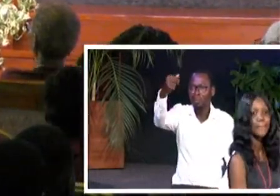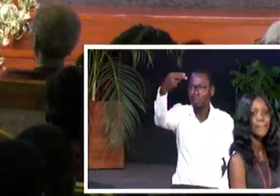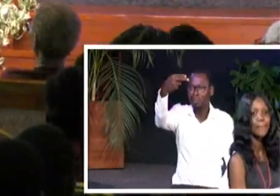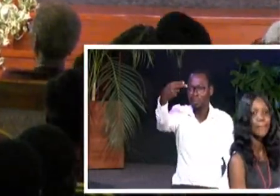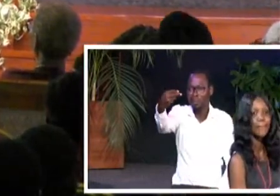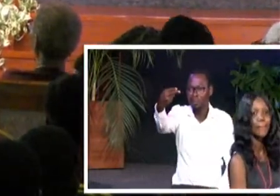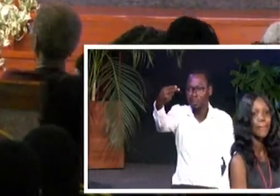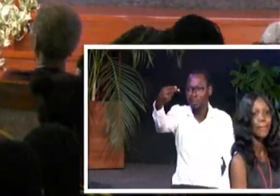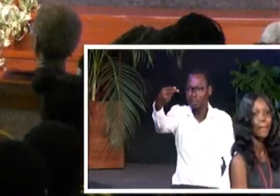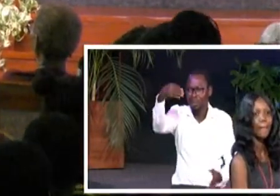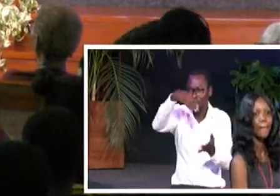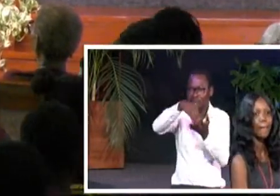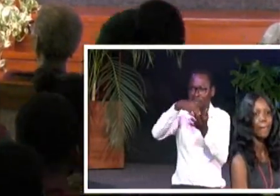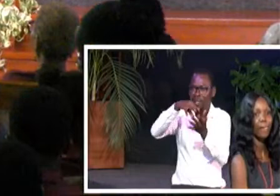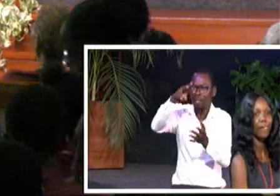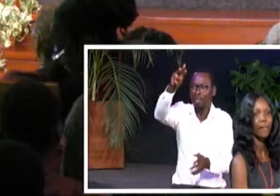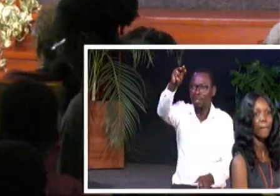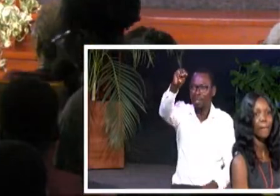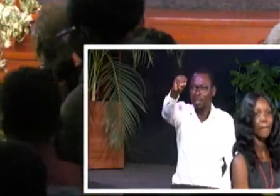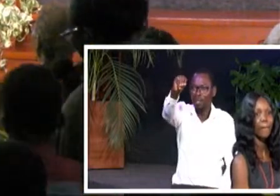for it.